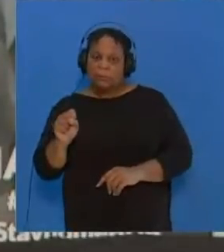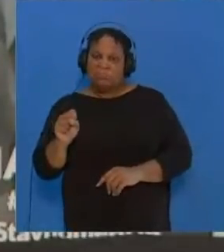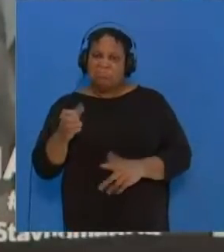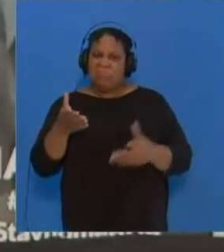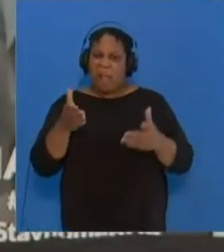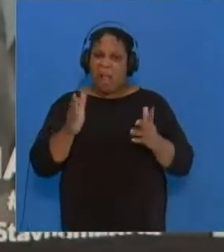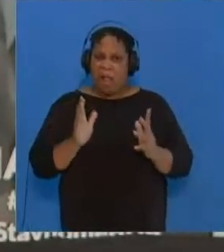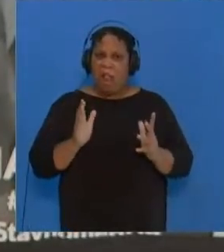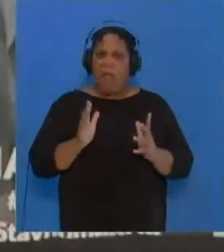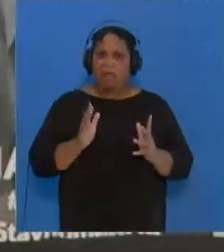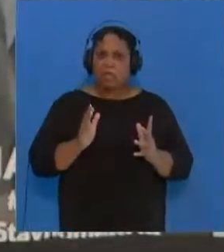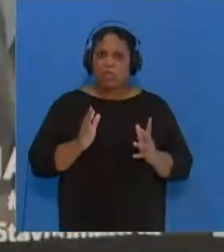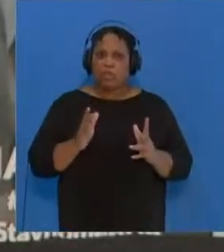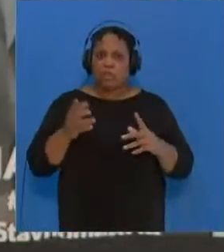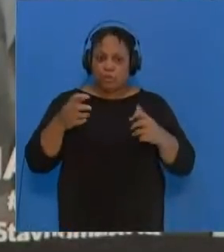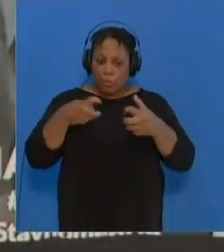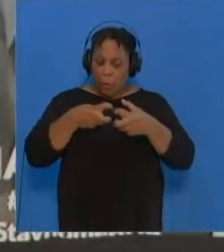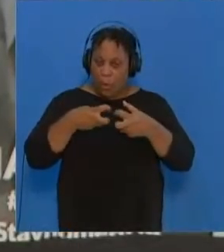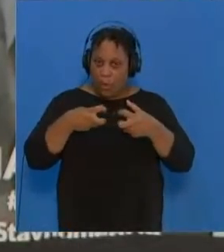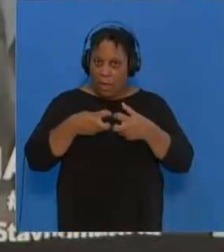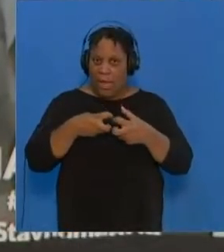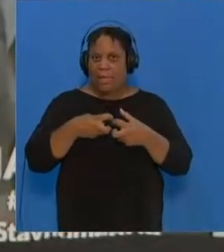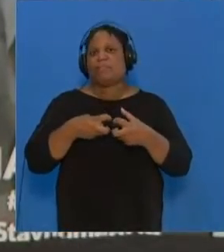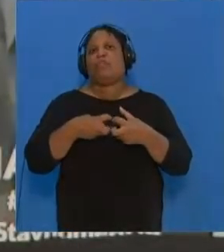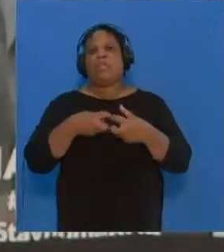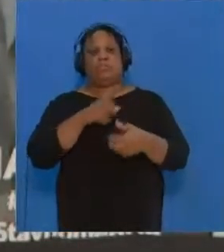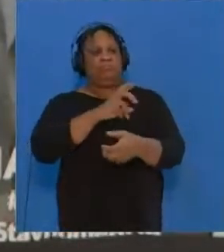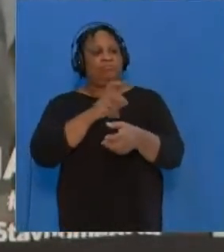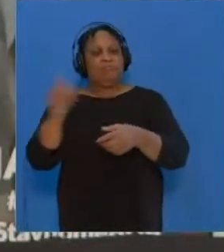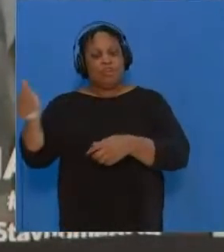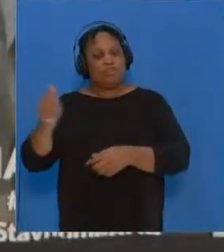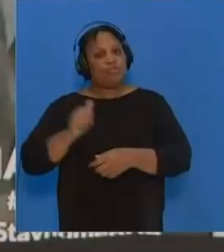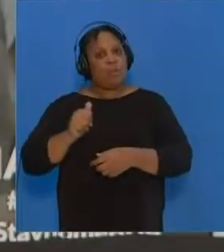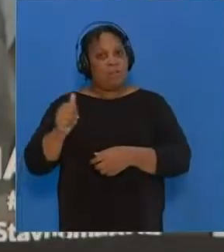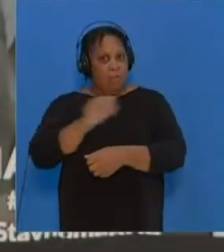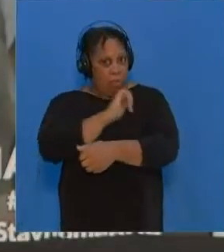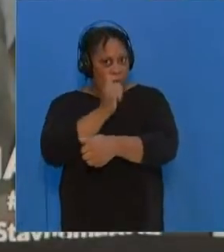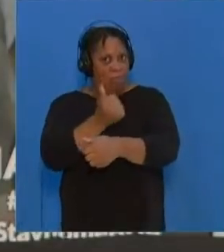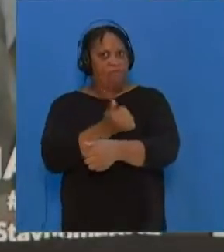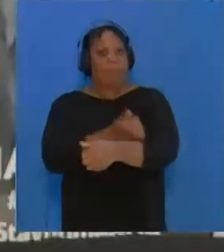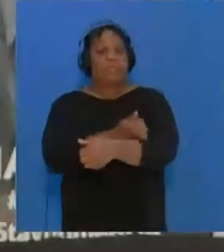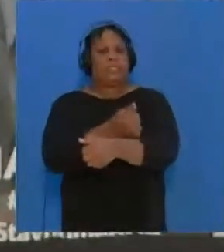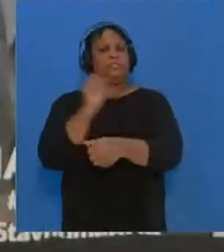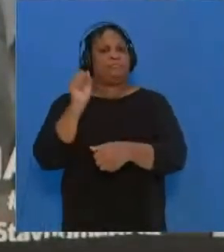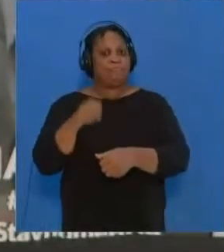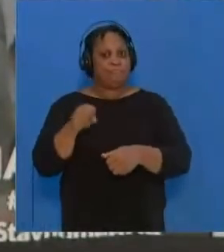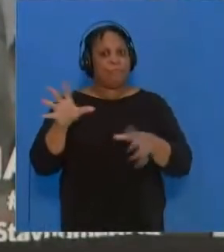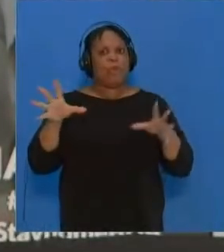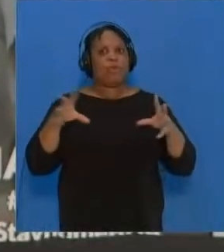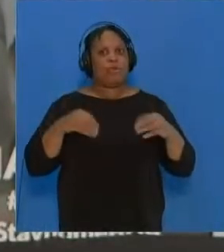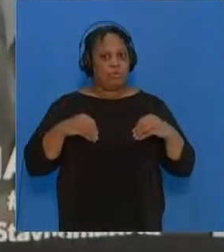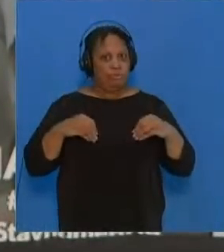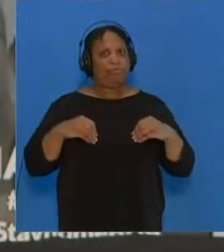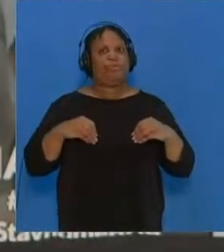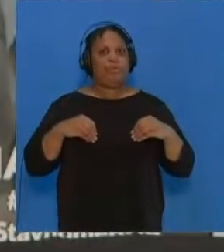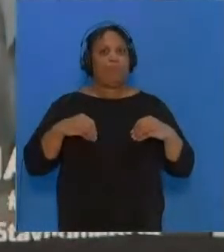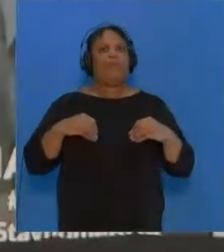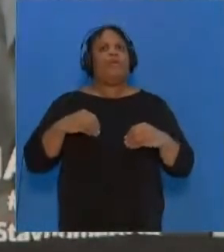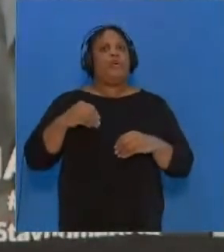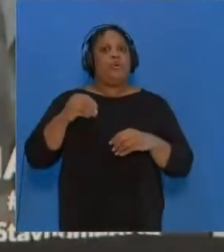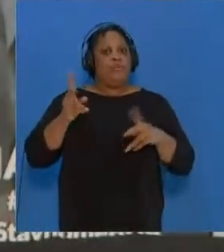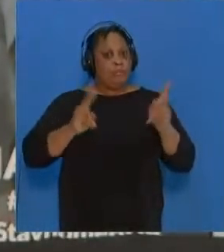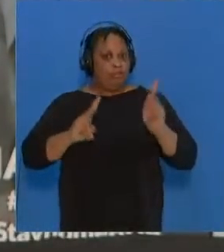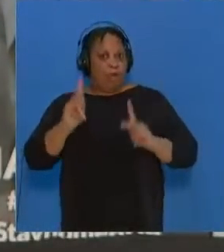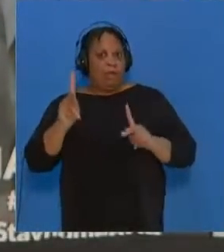to have that through the electronic travel authorization process. So we are going to approve travelers based upon